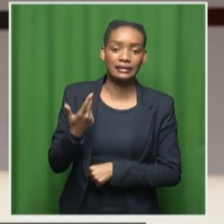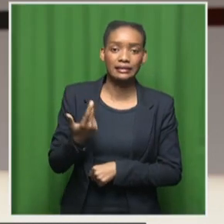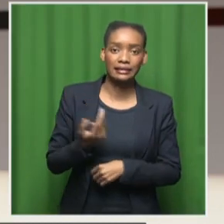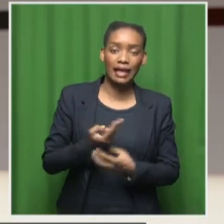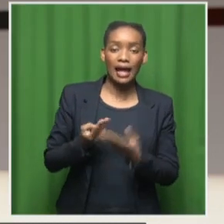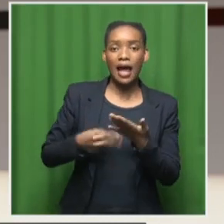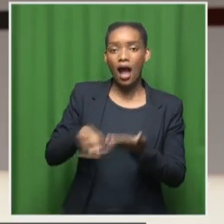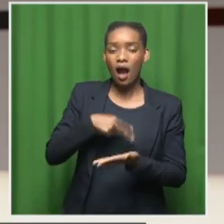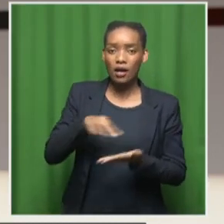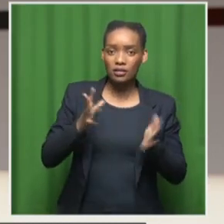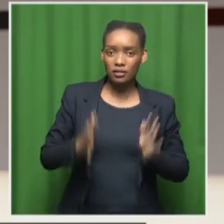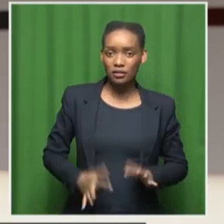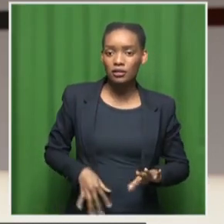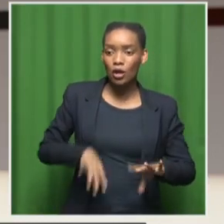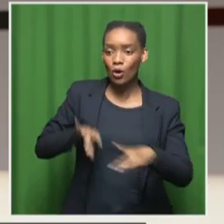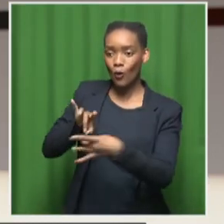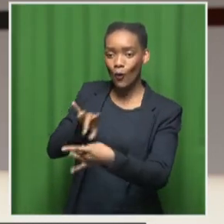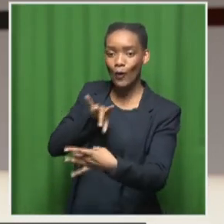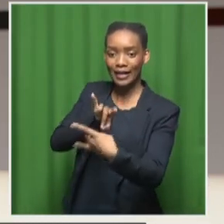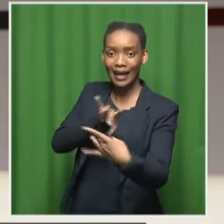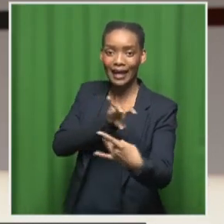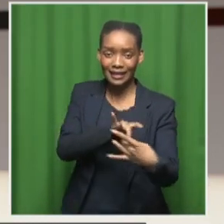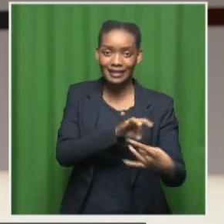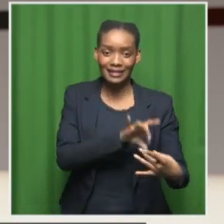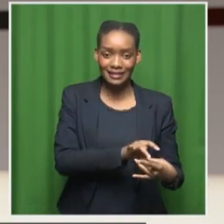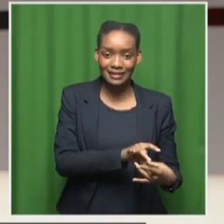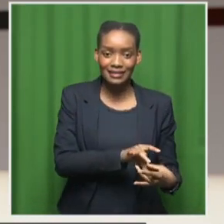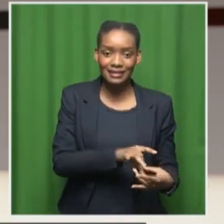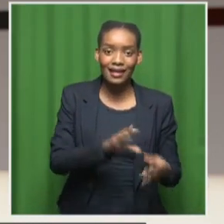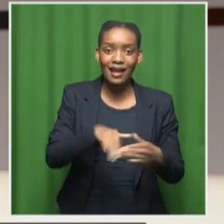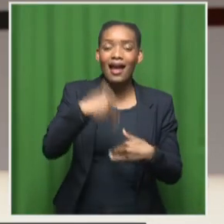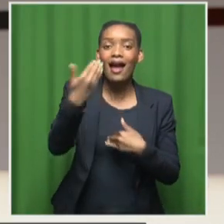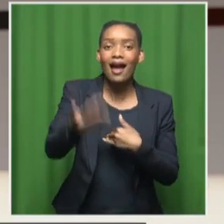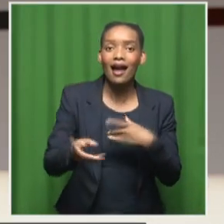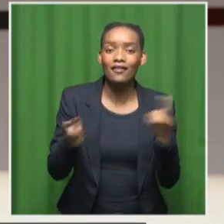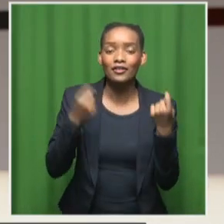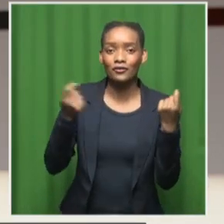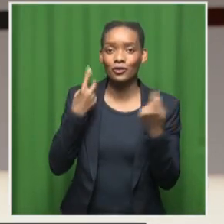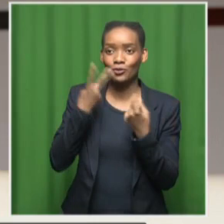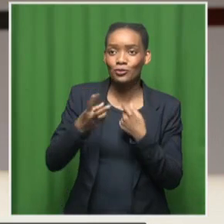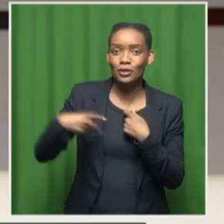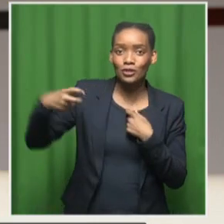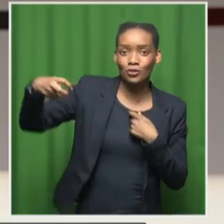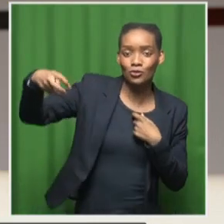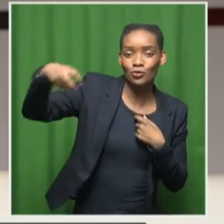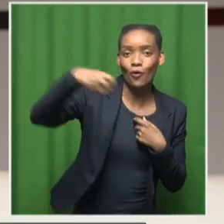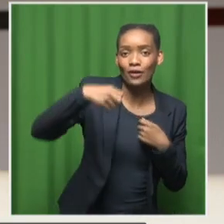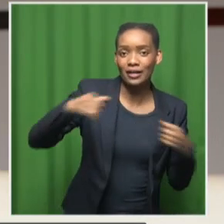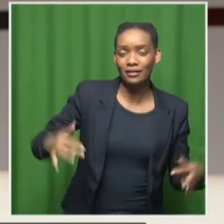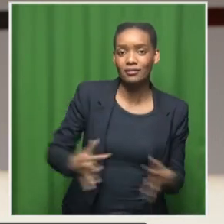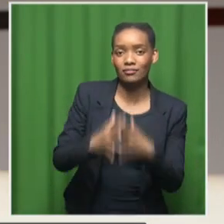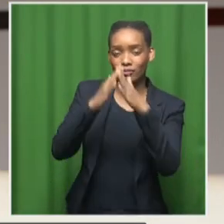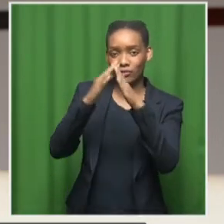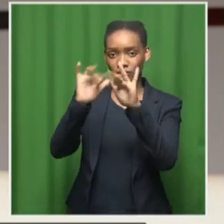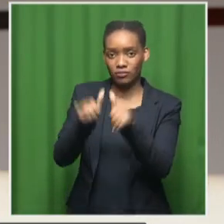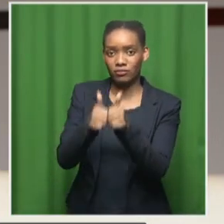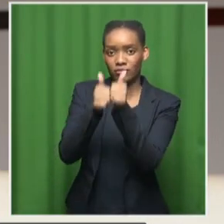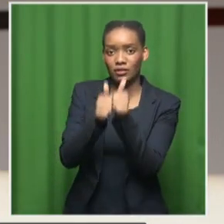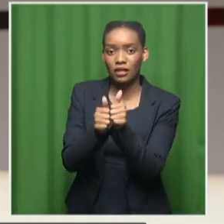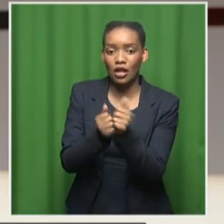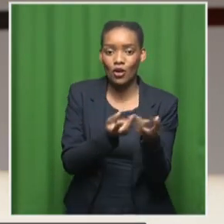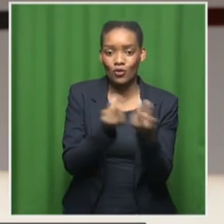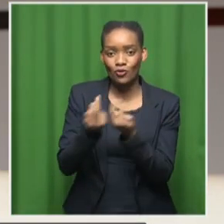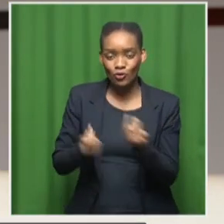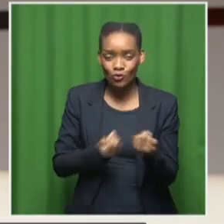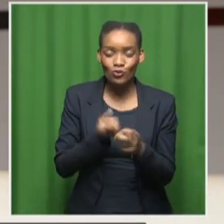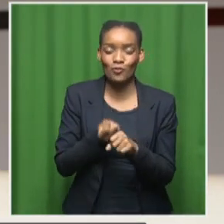artists connecting and making these connections, and that we see after the festival through touring, through coming together and collaborating and making new